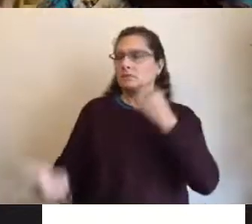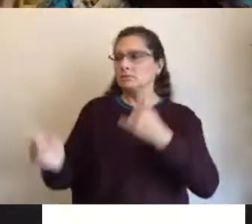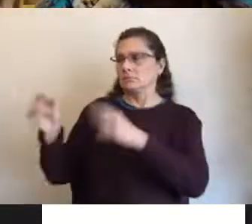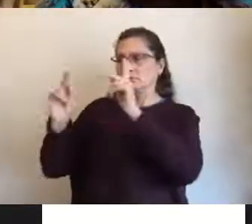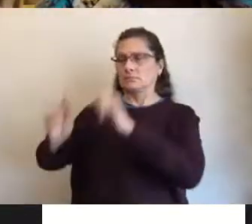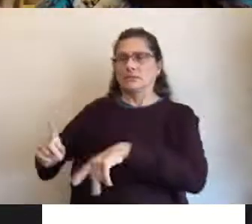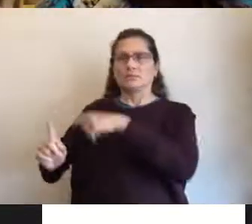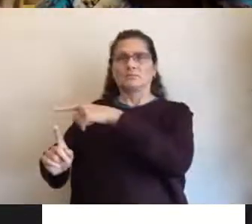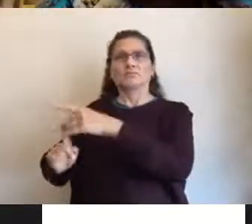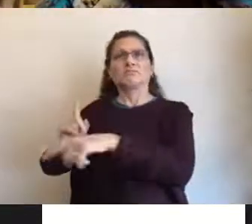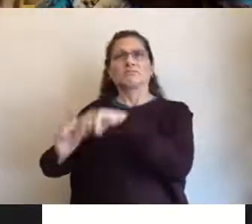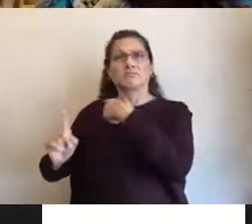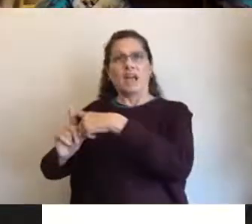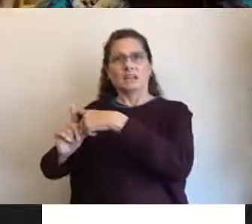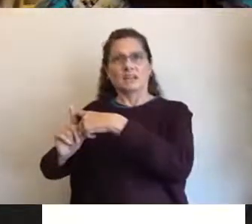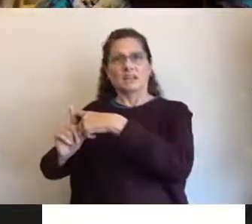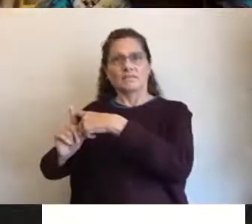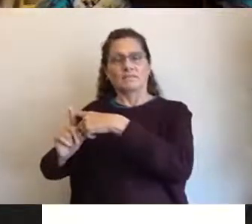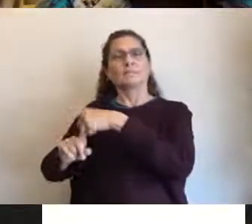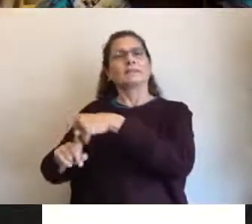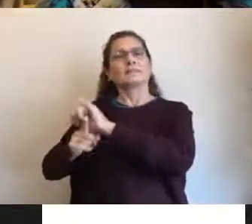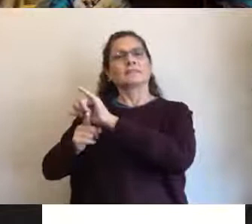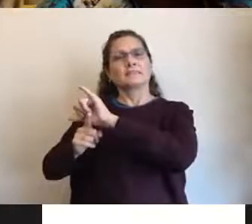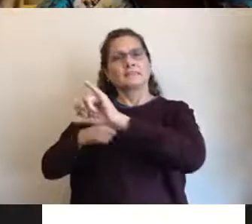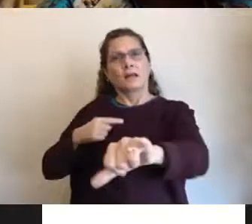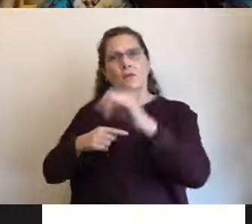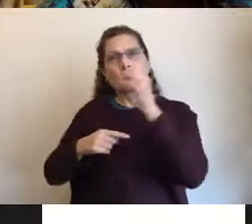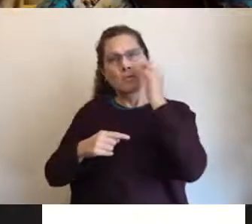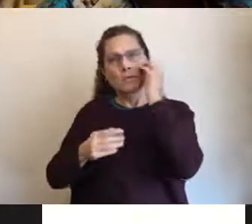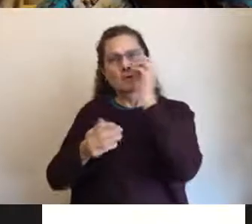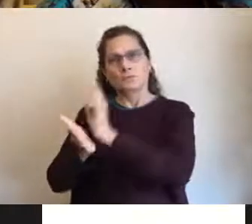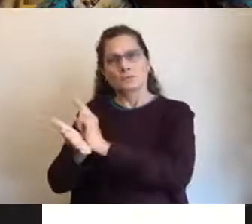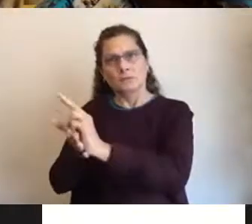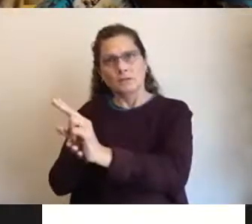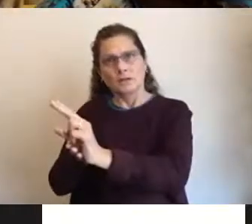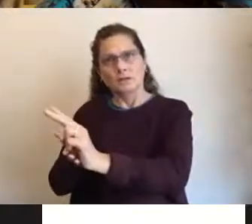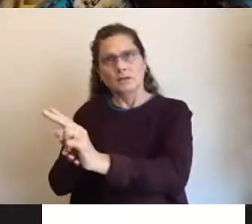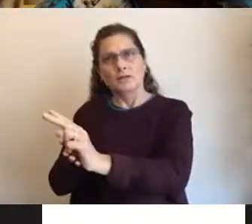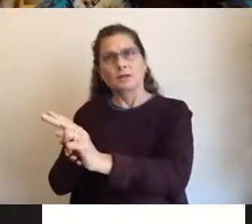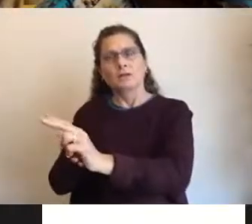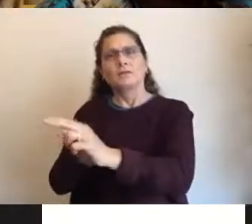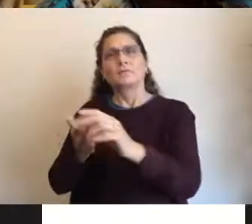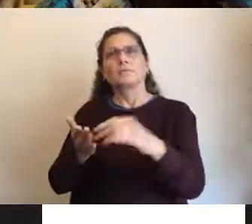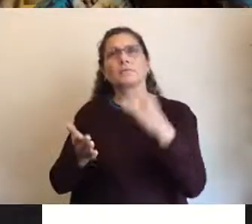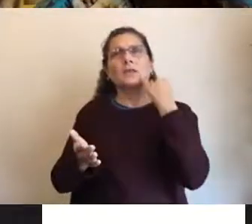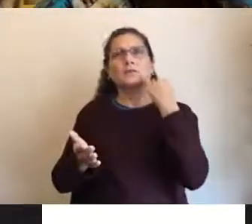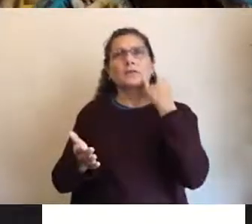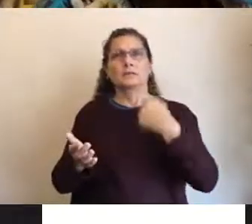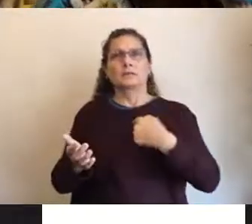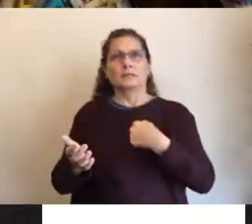an exposure does not mean that you won't become contagious and you won't develop symptoms on day 10 or day